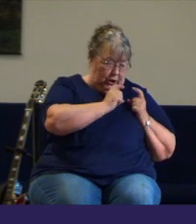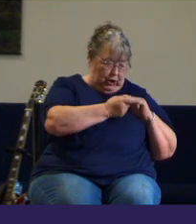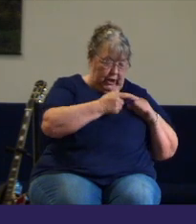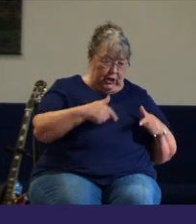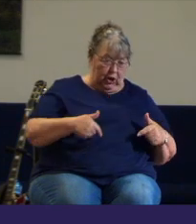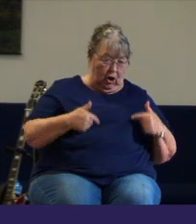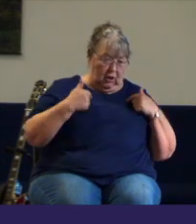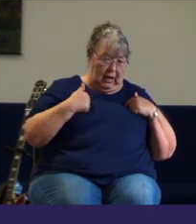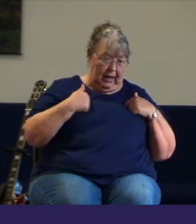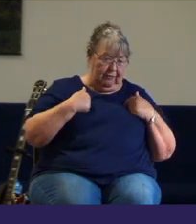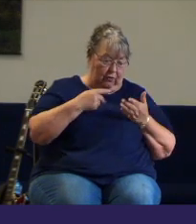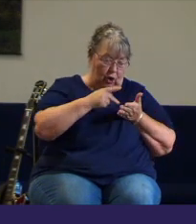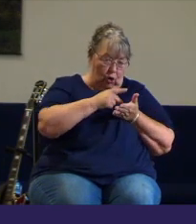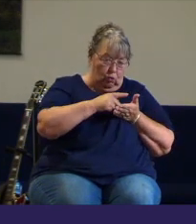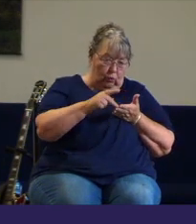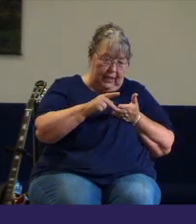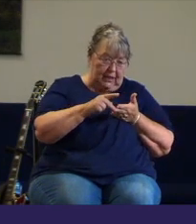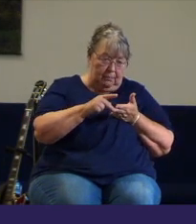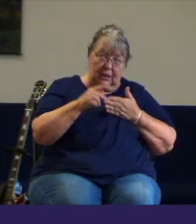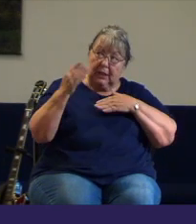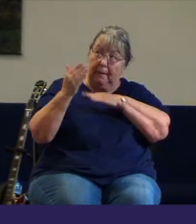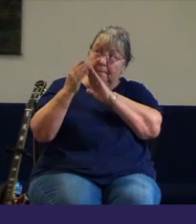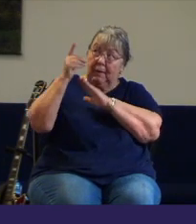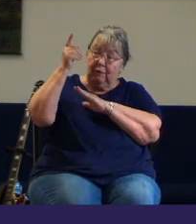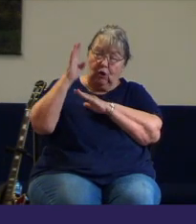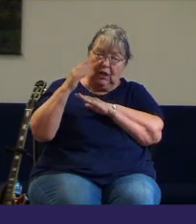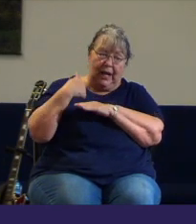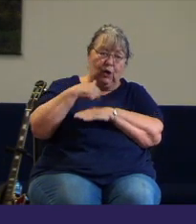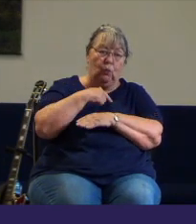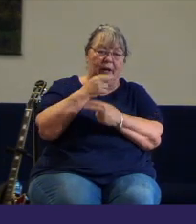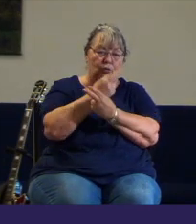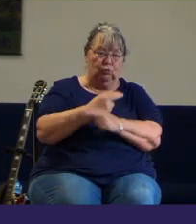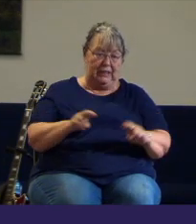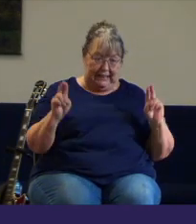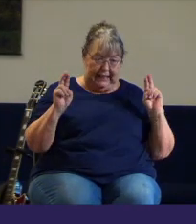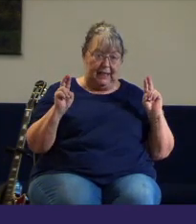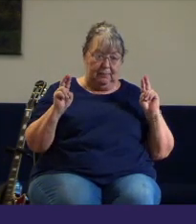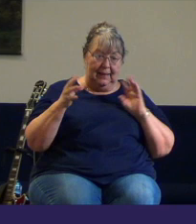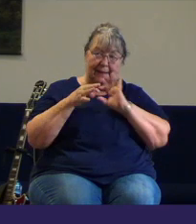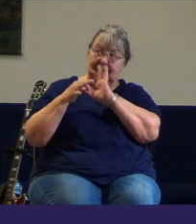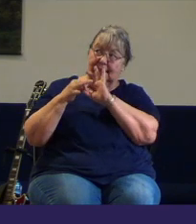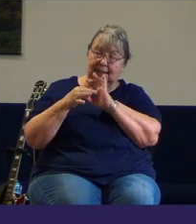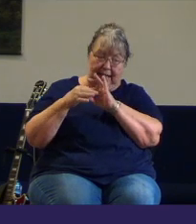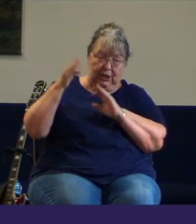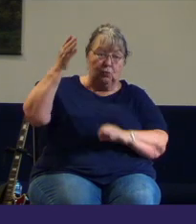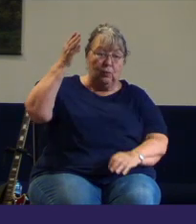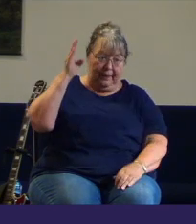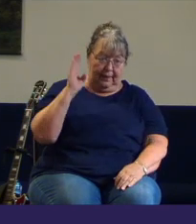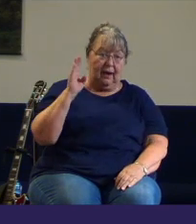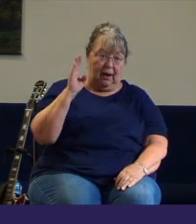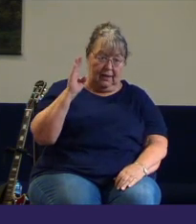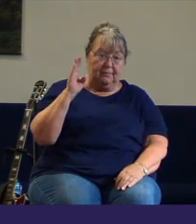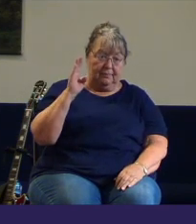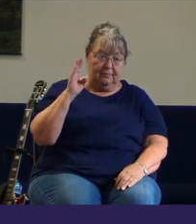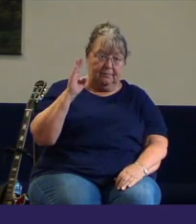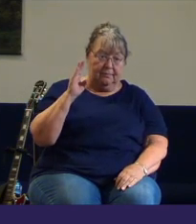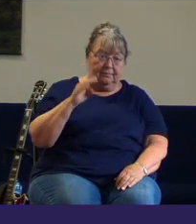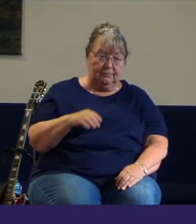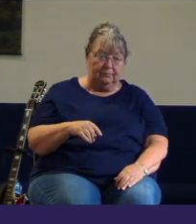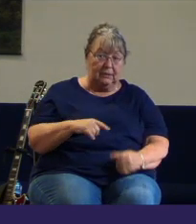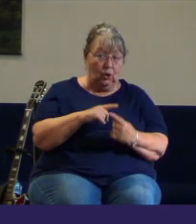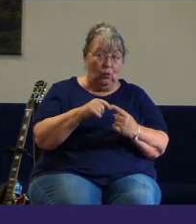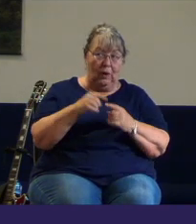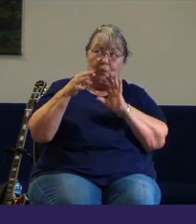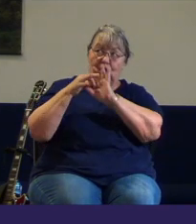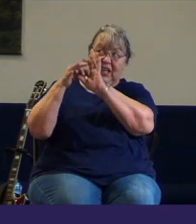us before God so that we're redeemed. And when we're redeemed, we're reconnected with God. And when we're reconnected with God, we can live